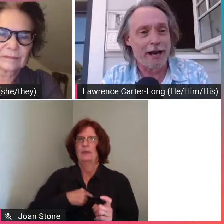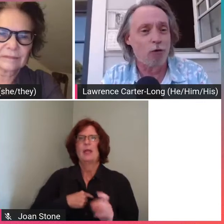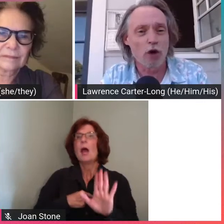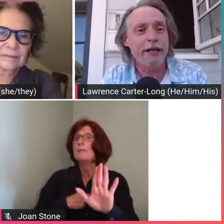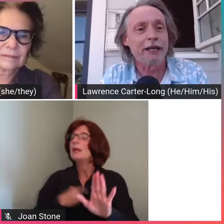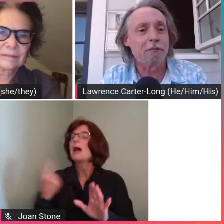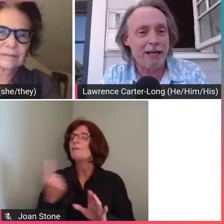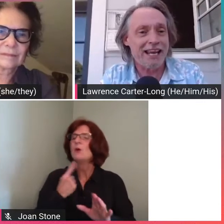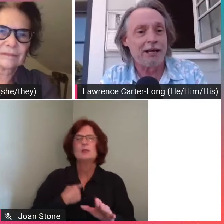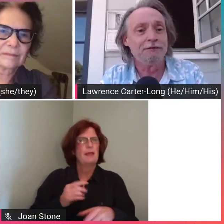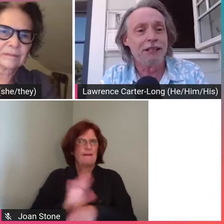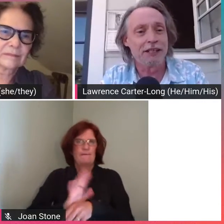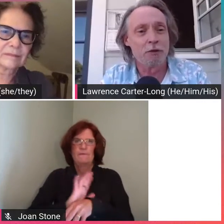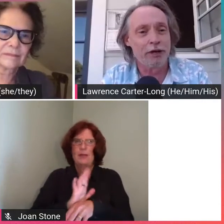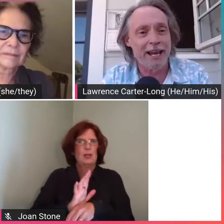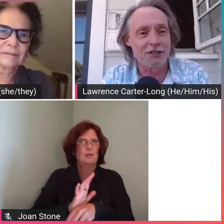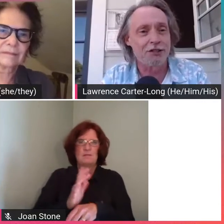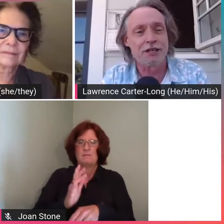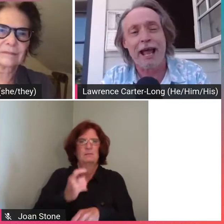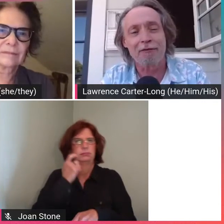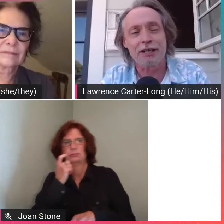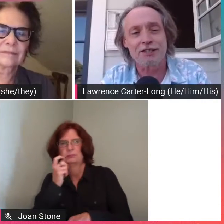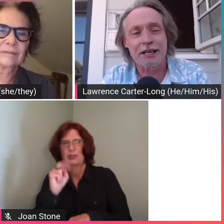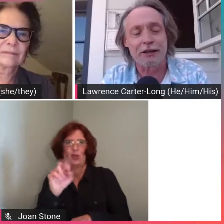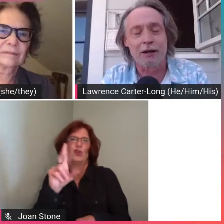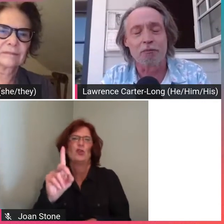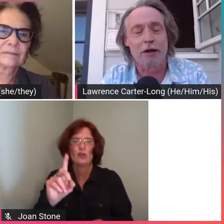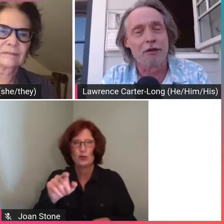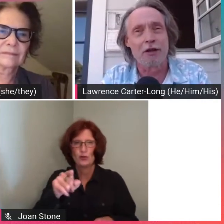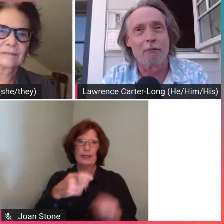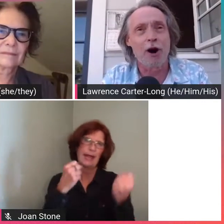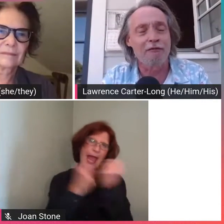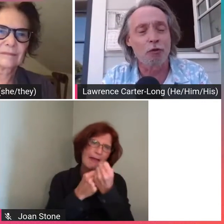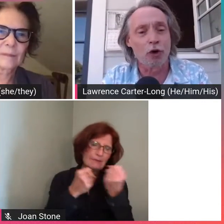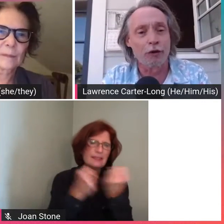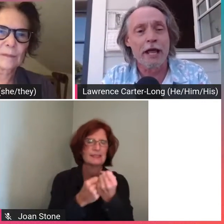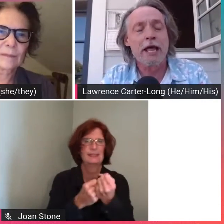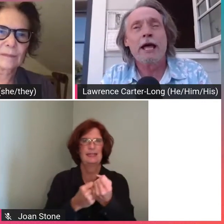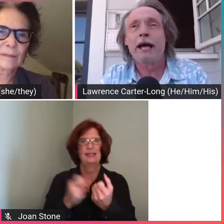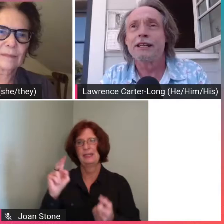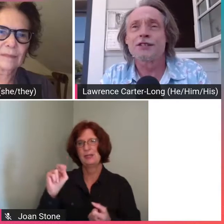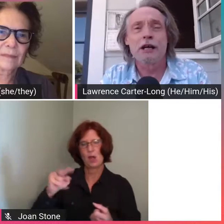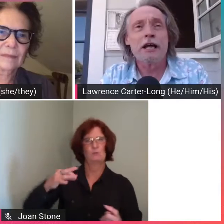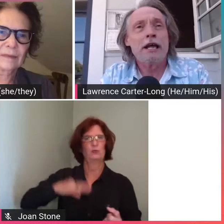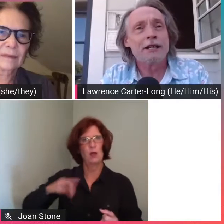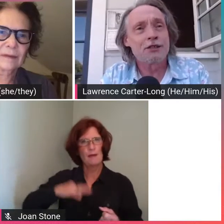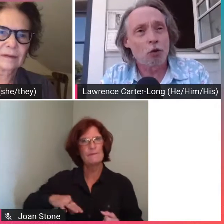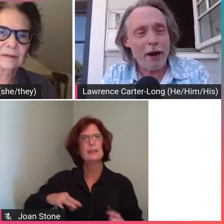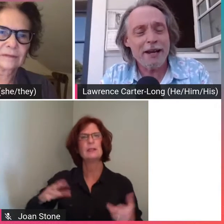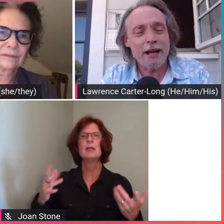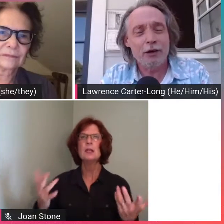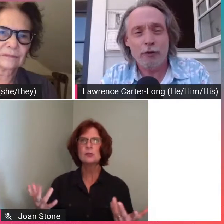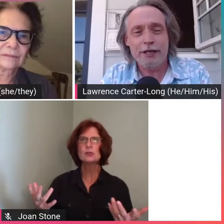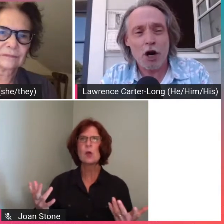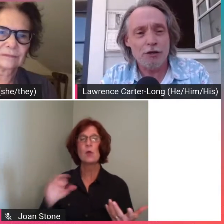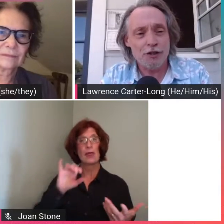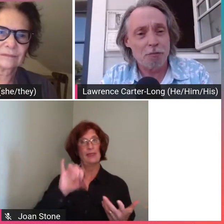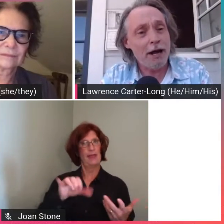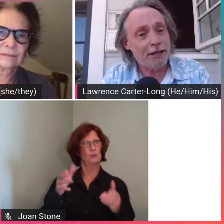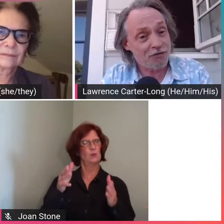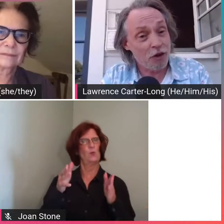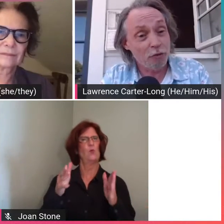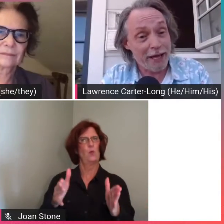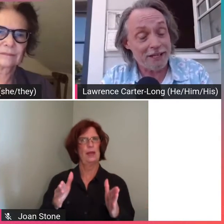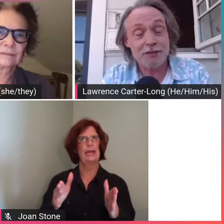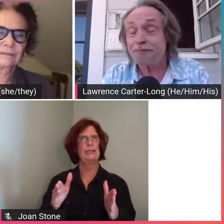film nerd, and I work in media and communications and advocacy and in the nonprofit world. And it's a way to kind of reach hearts